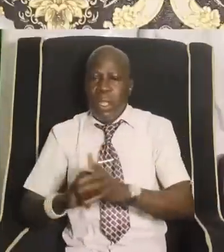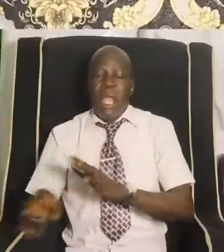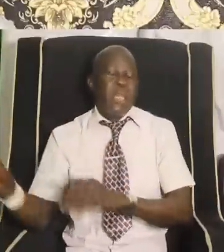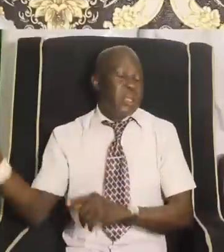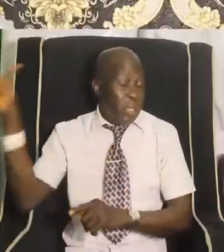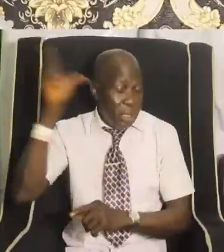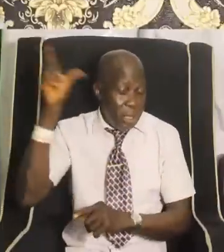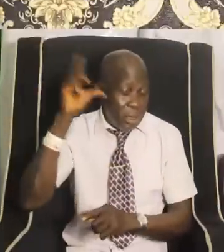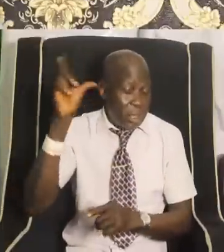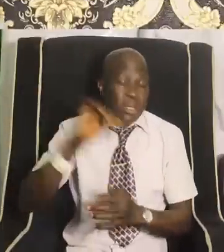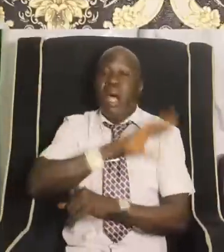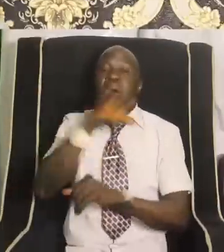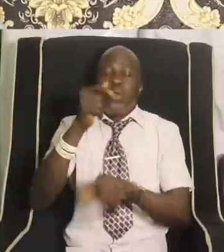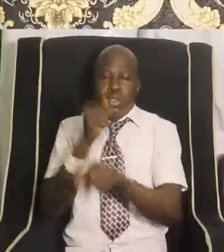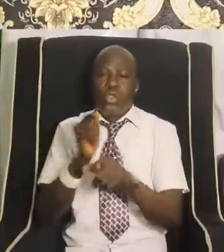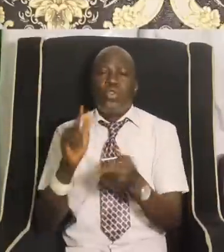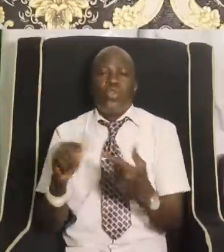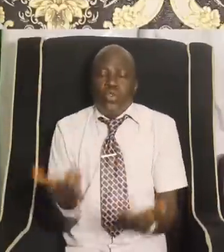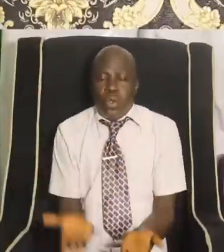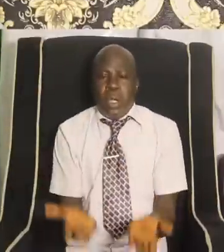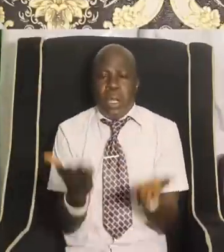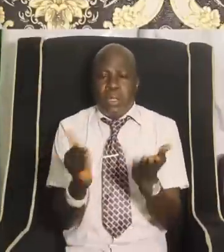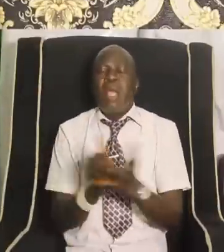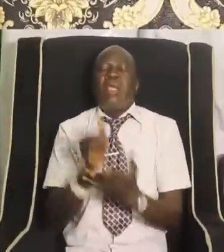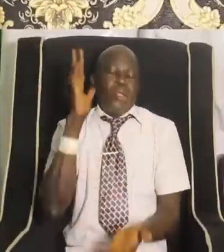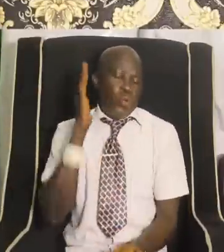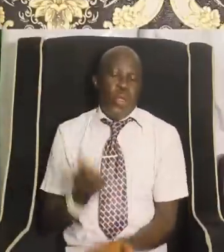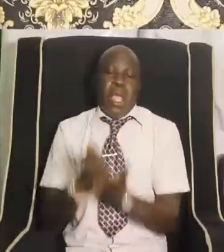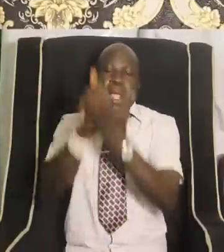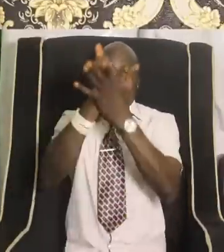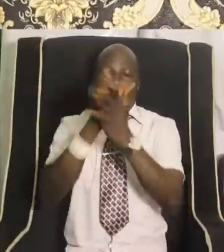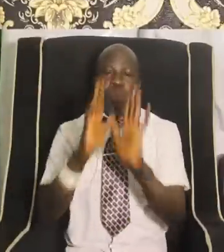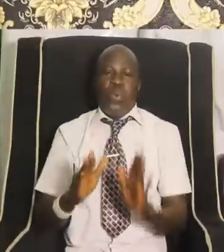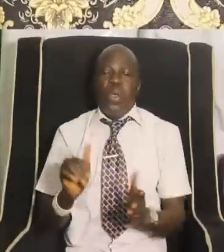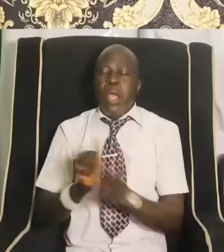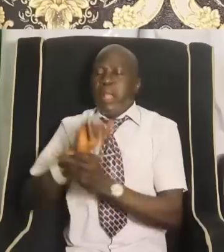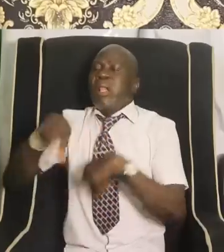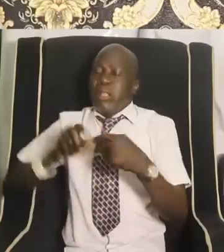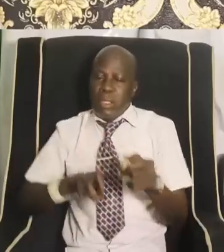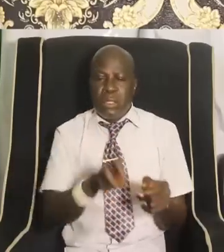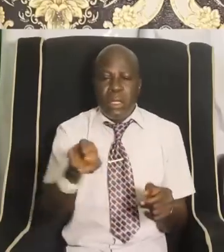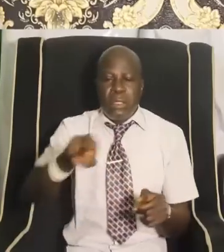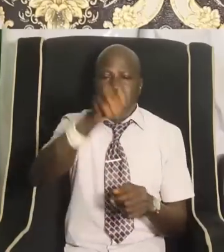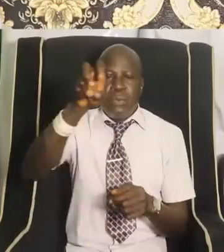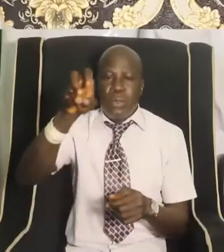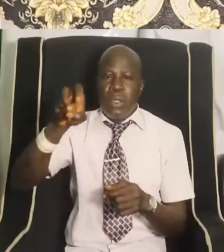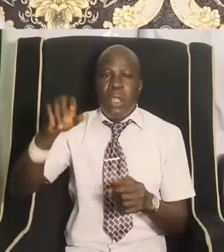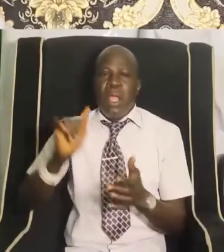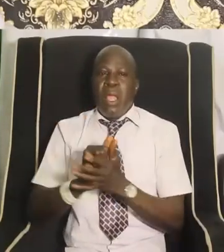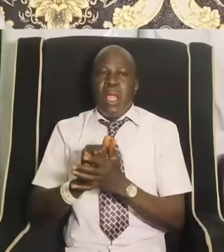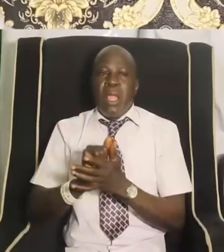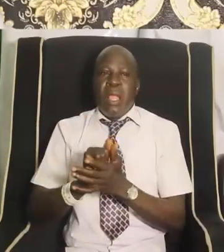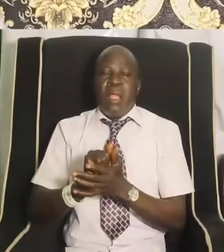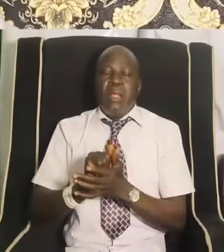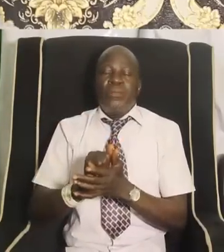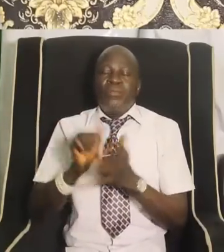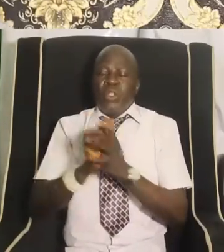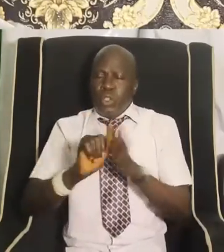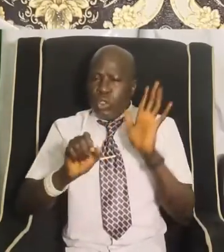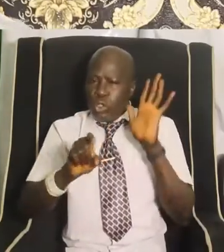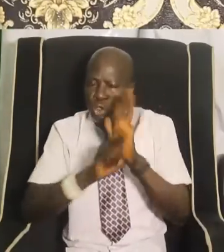you don't just cry. He said, we'll help you. He said, let's embark on church. And he showed me